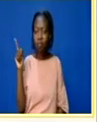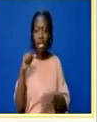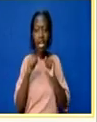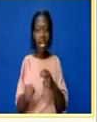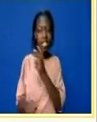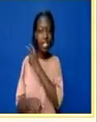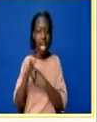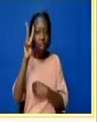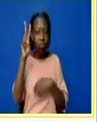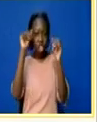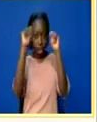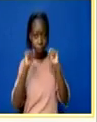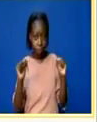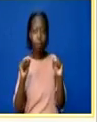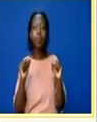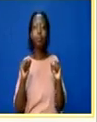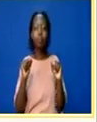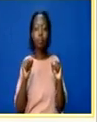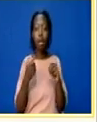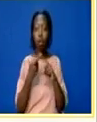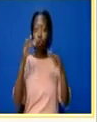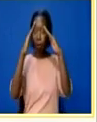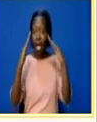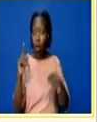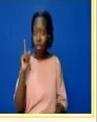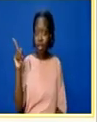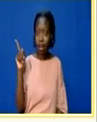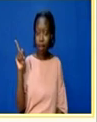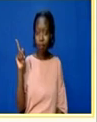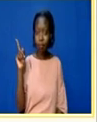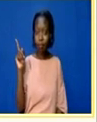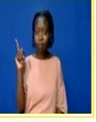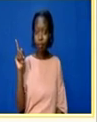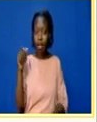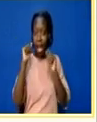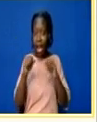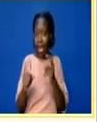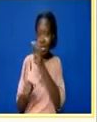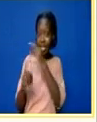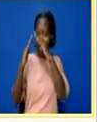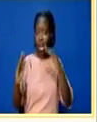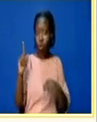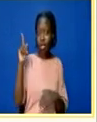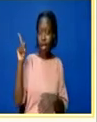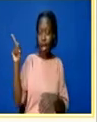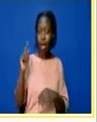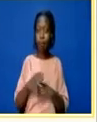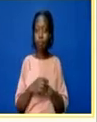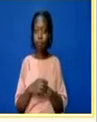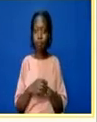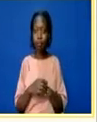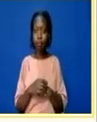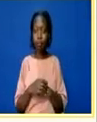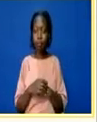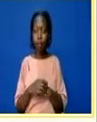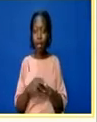V. A V. Yes, I'm seeing. So from the house, let's yes. see from where the house is. Yes. You can see the house, Milana. Yeah. The house.